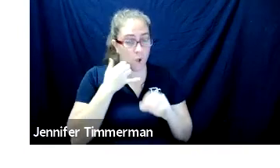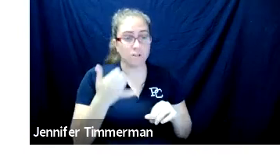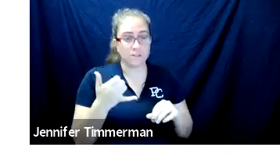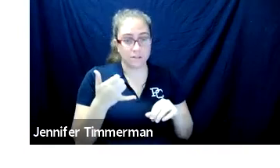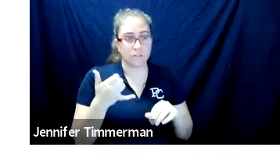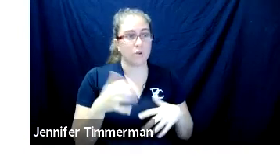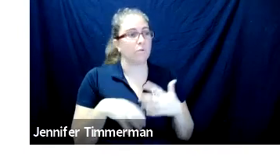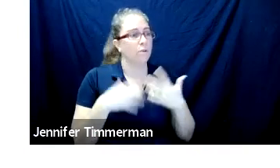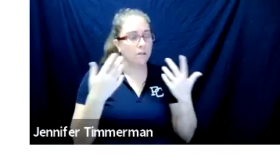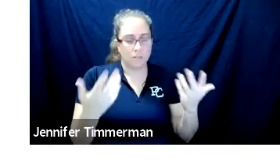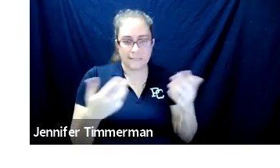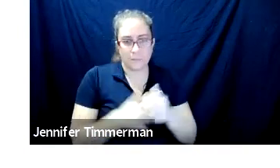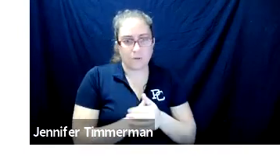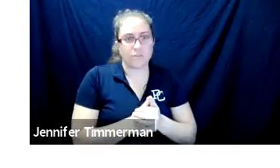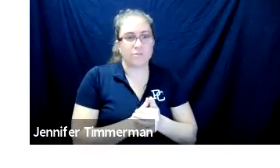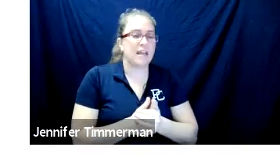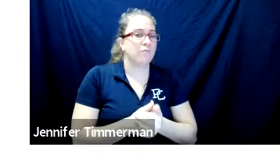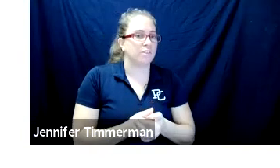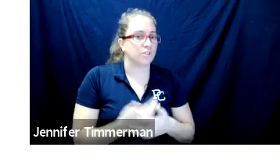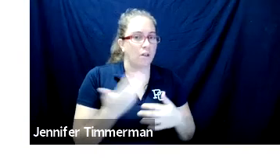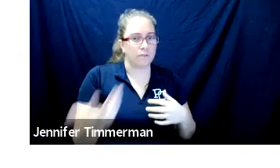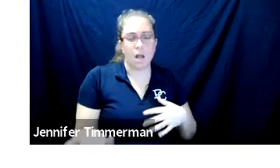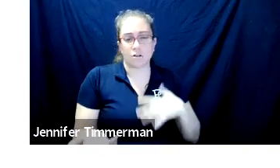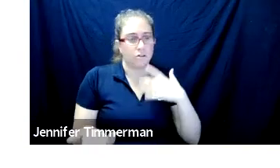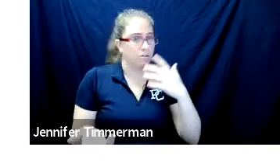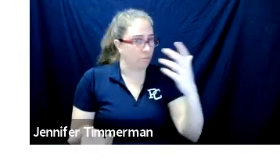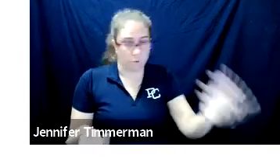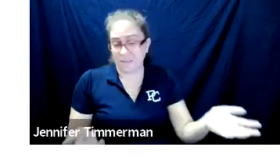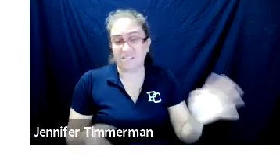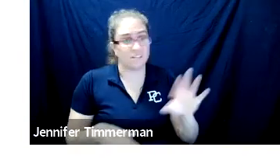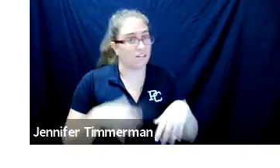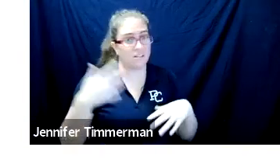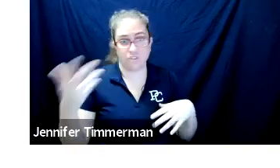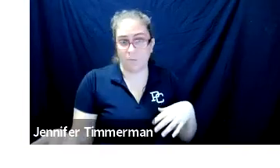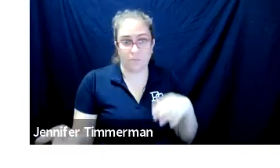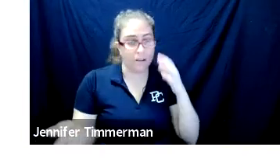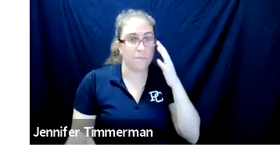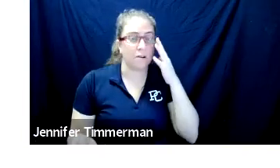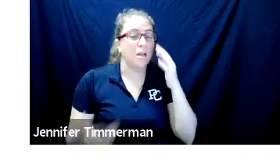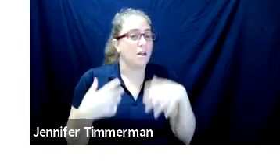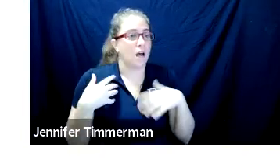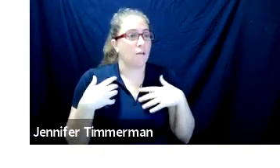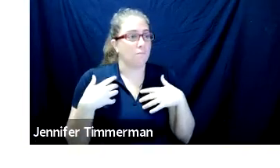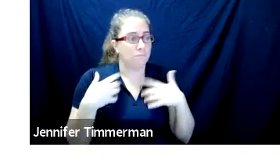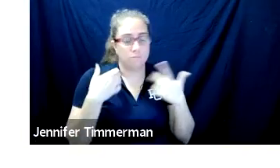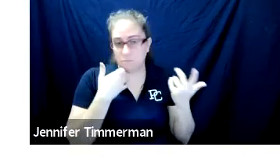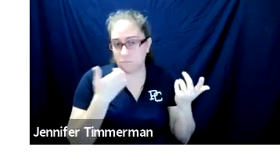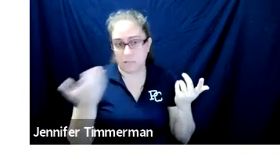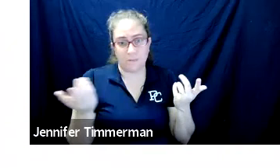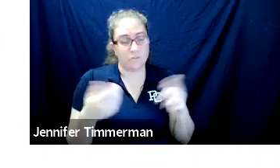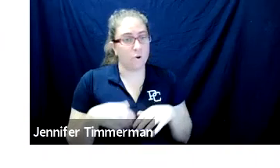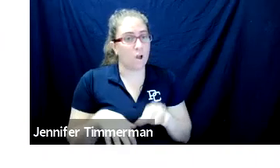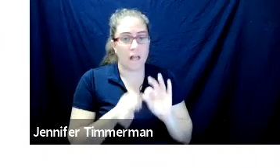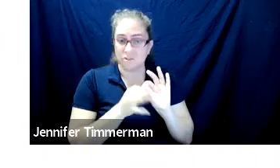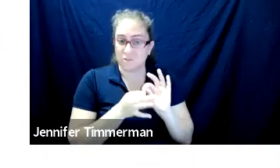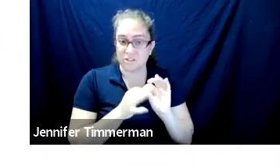phone calls. So say a person who's deaf wants to call their doctor, order pizza, chat with their neighbor, they